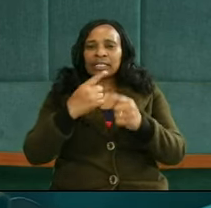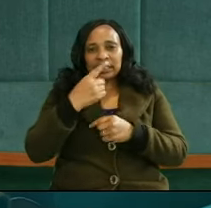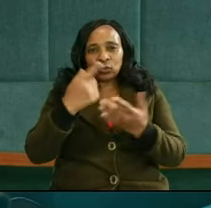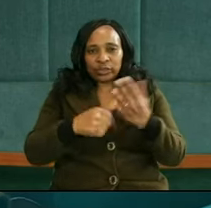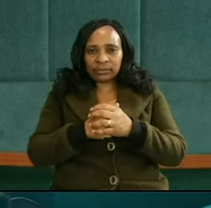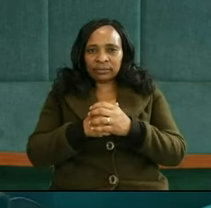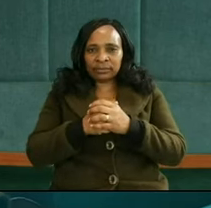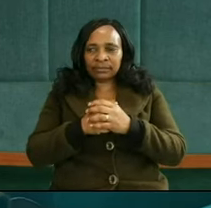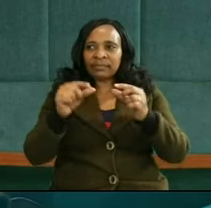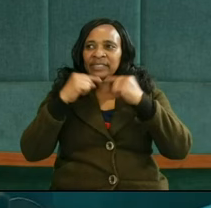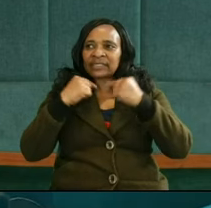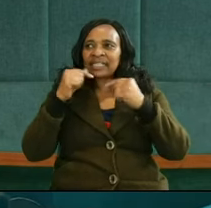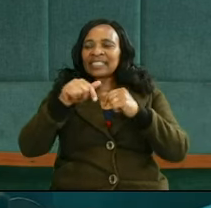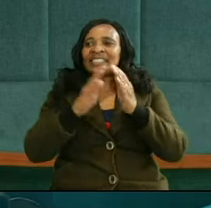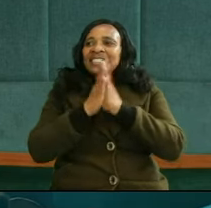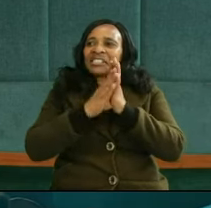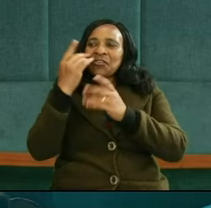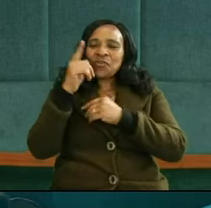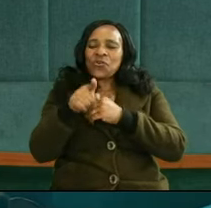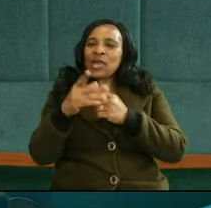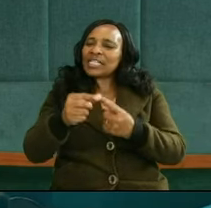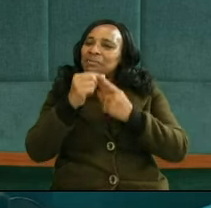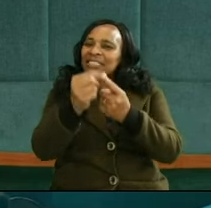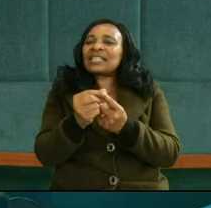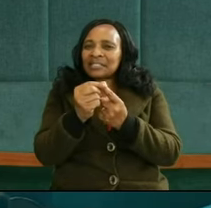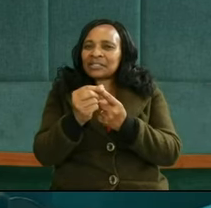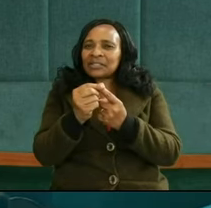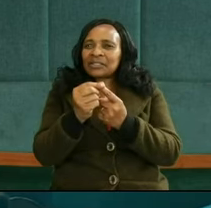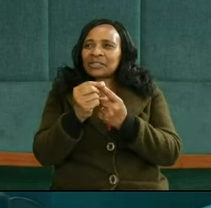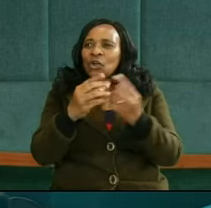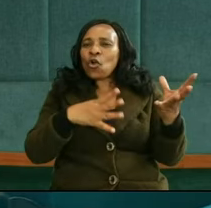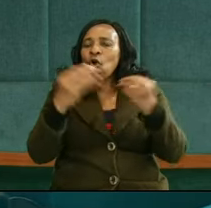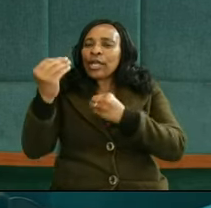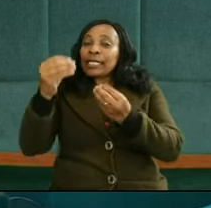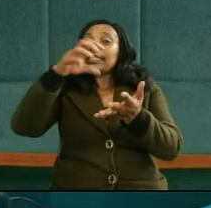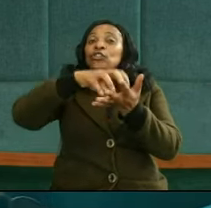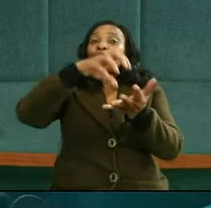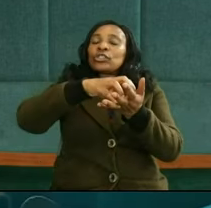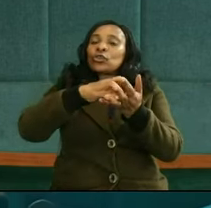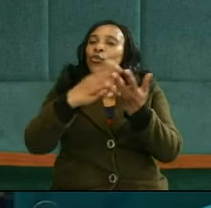"Pastor, that is an interesting topic, especially going